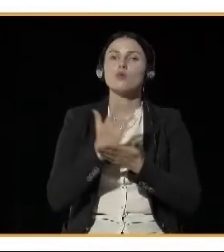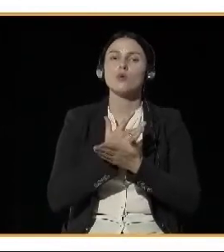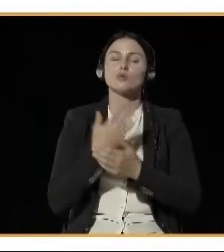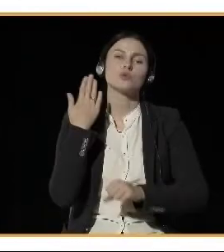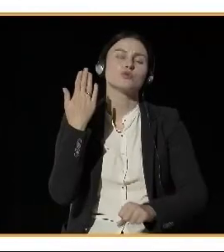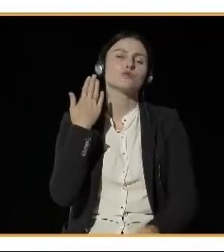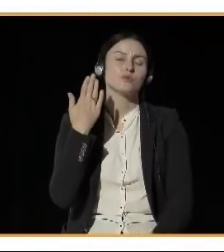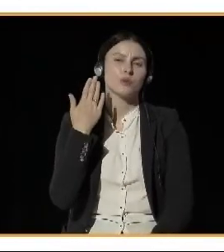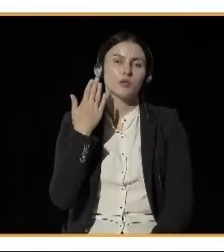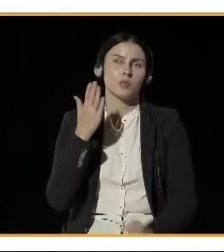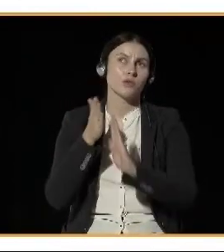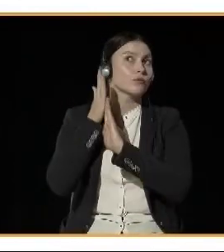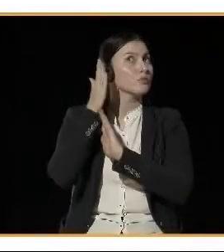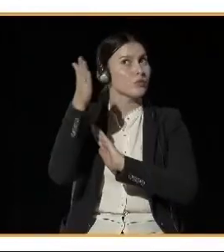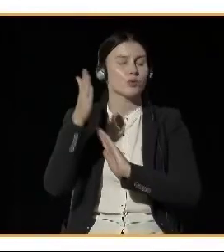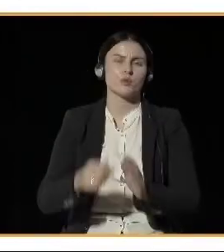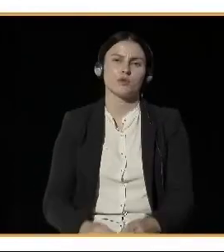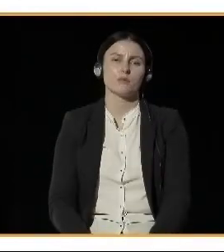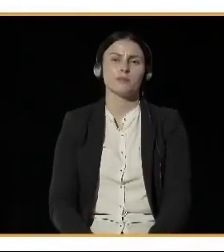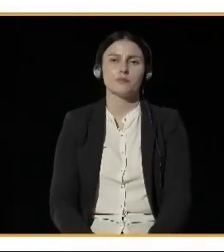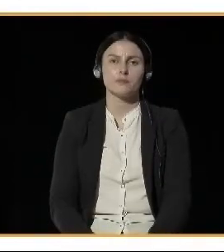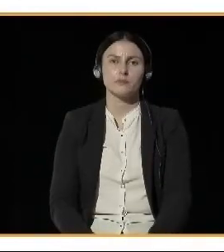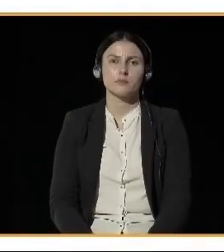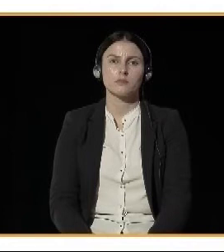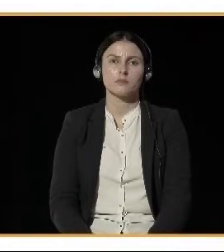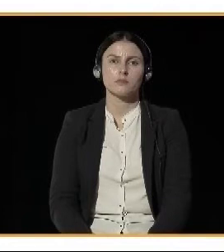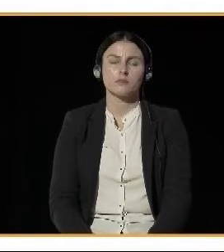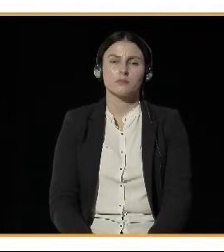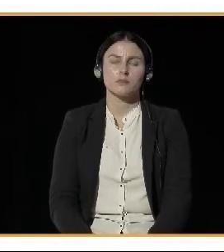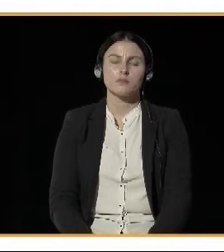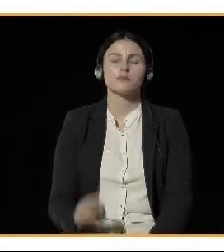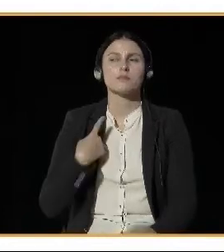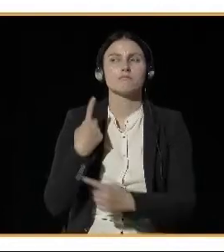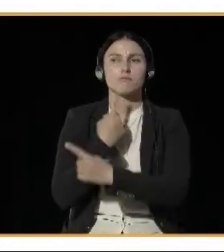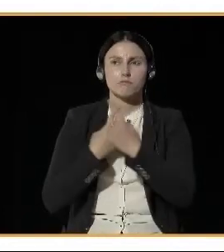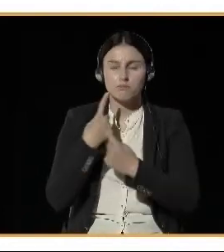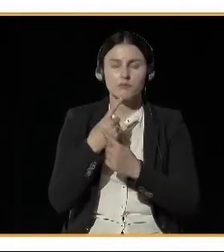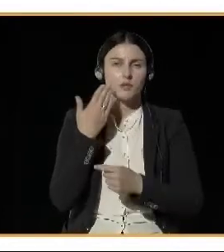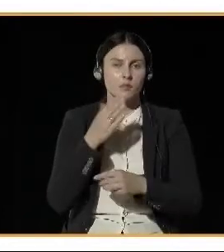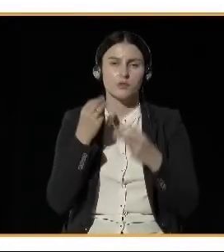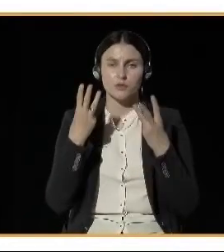future. And what I also think it's very important,